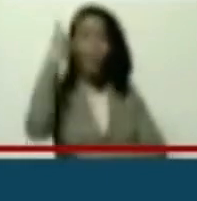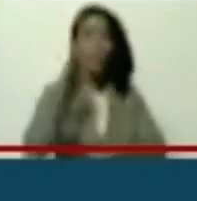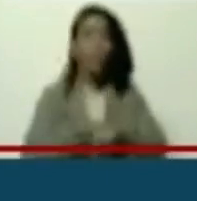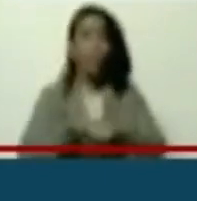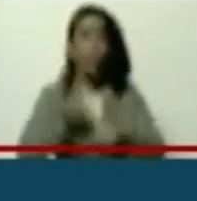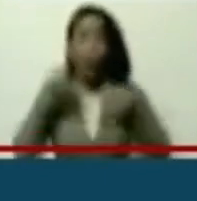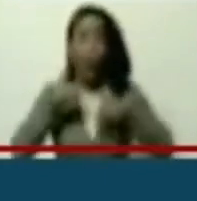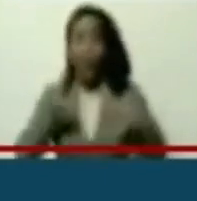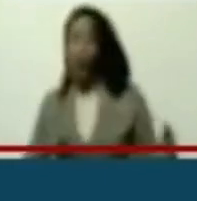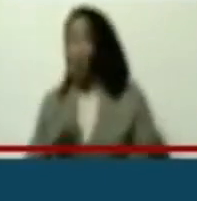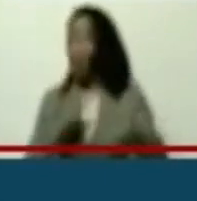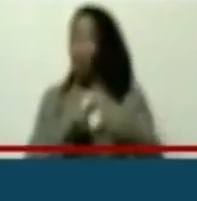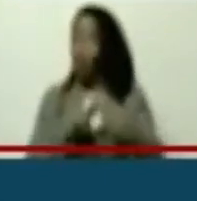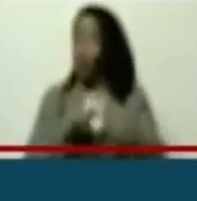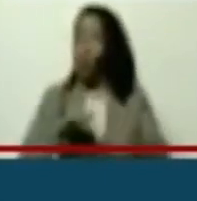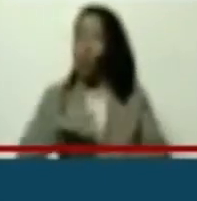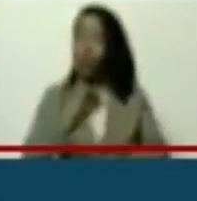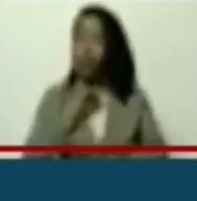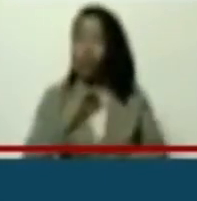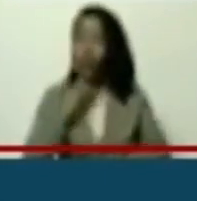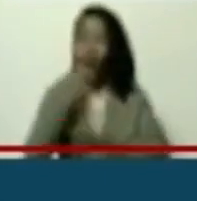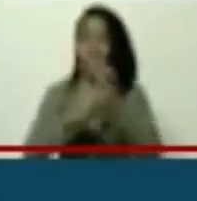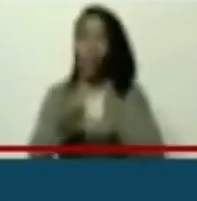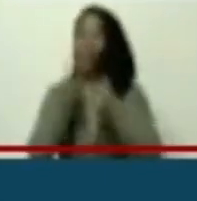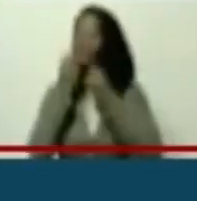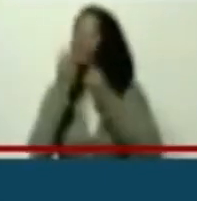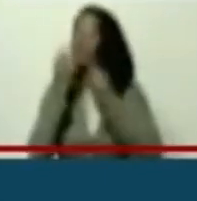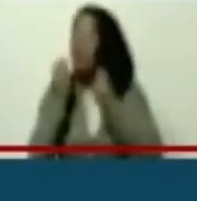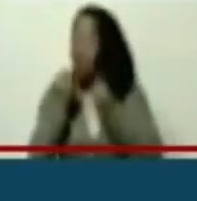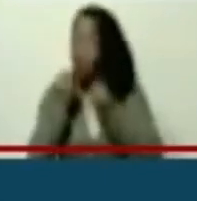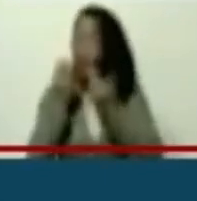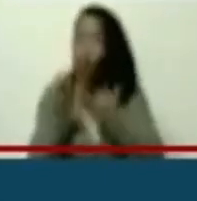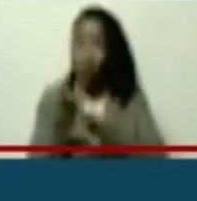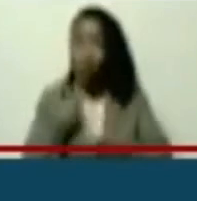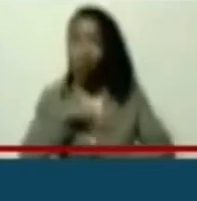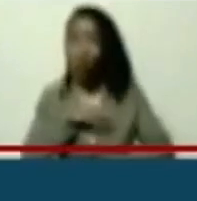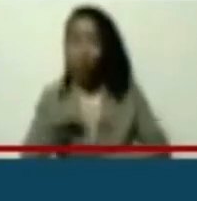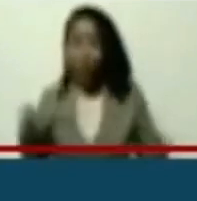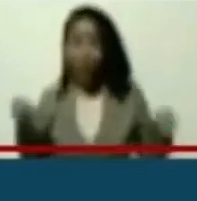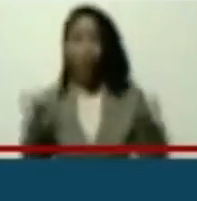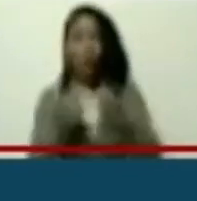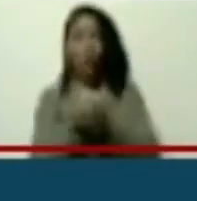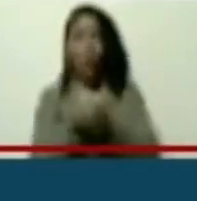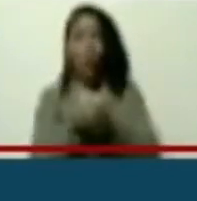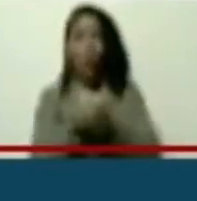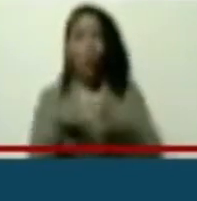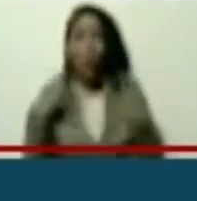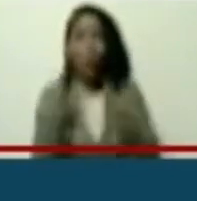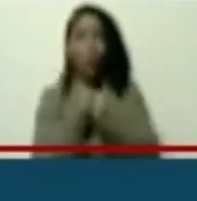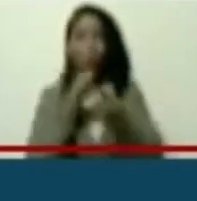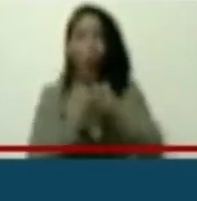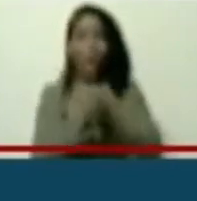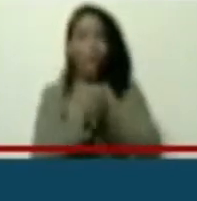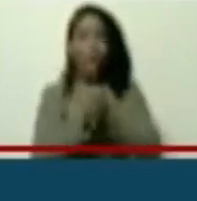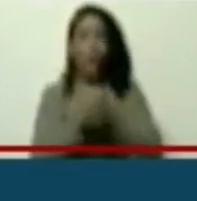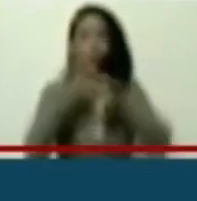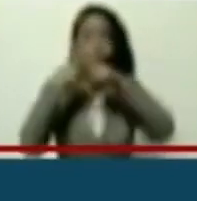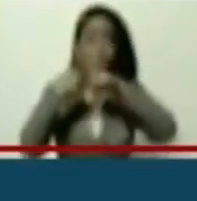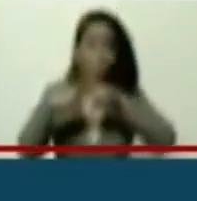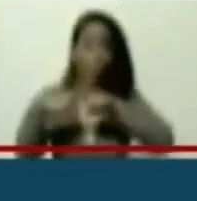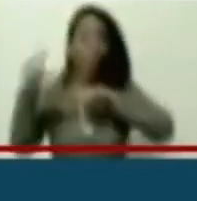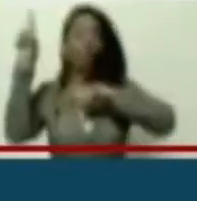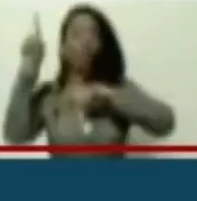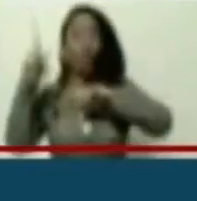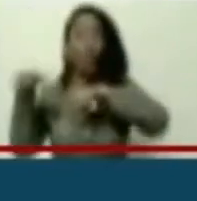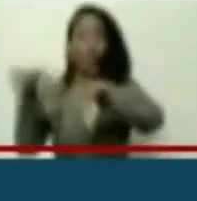meeting. And that is why it is imperishable. And that is why it is very good that we have met with comrades from other latitudes, with brothers and sisters,